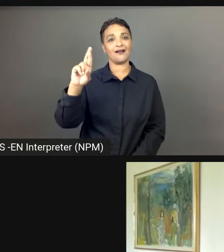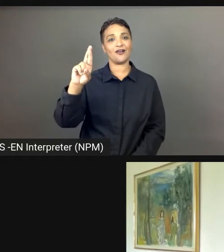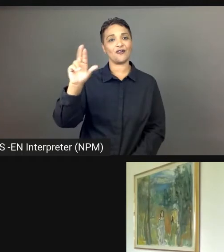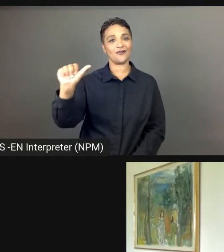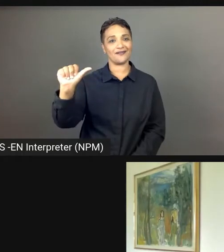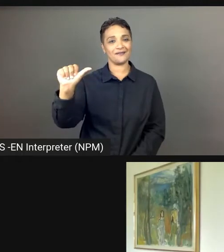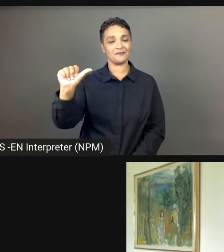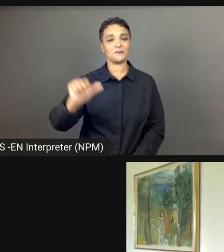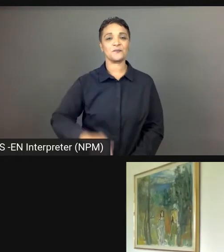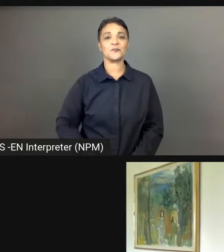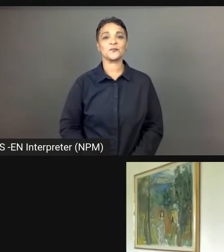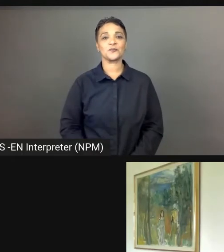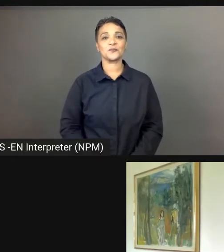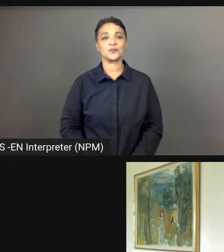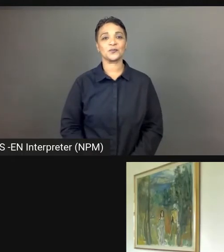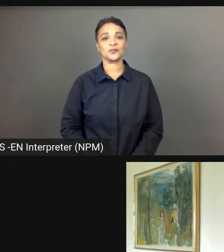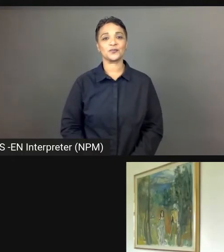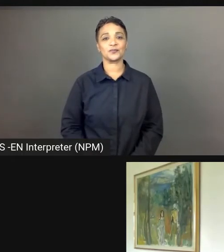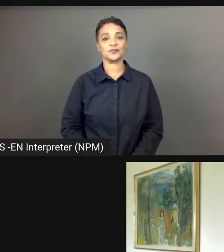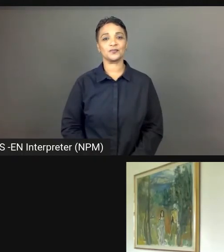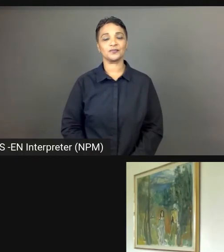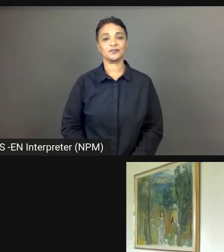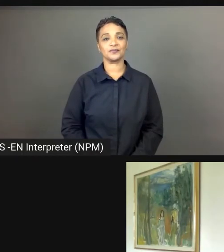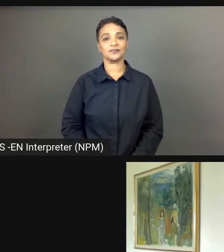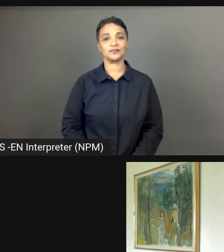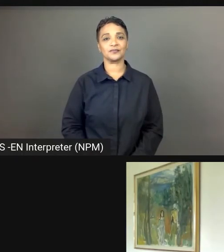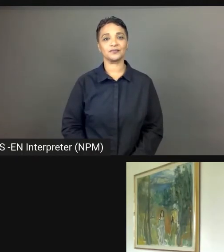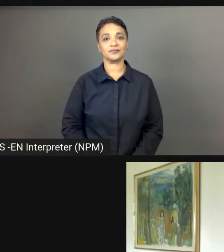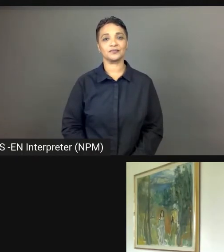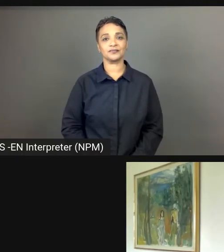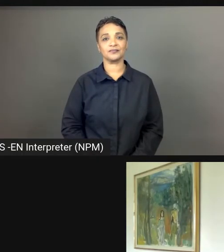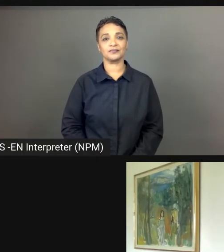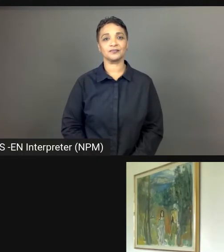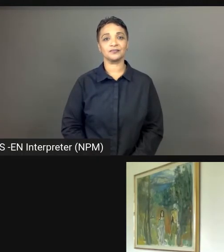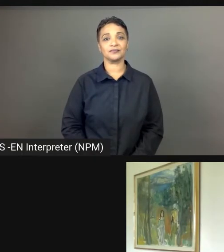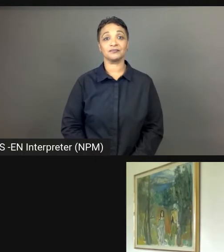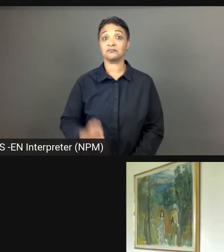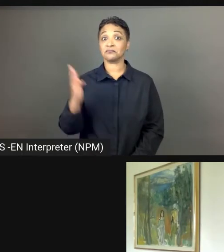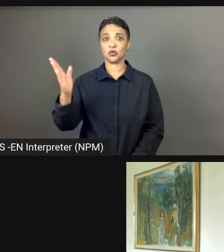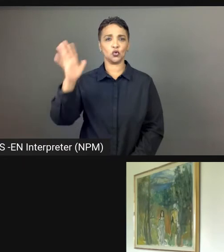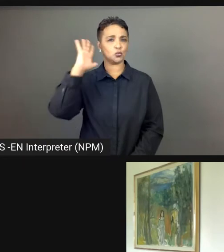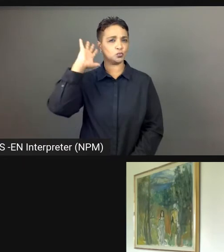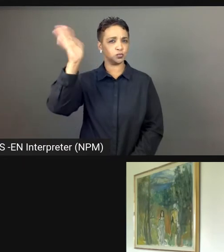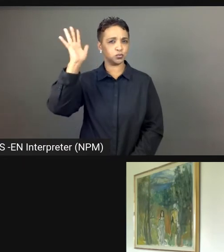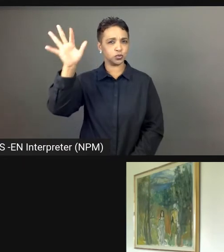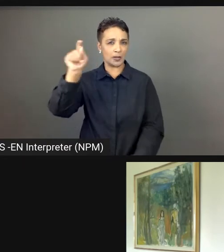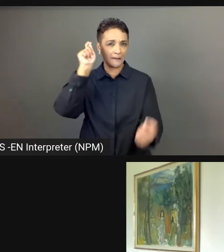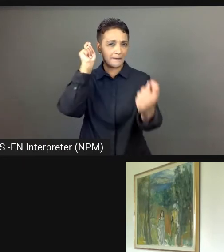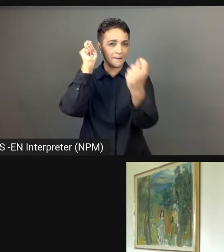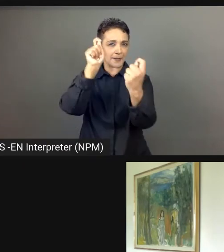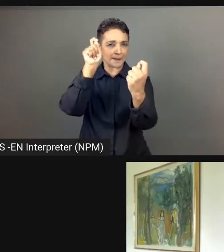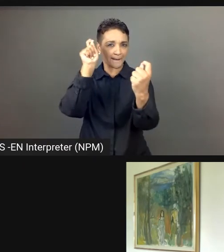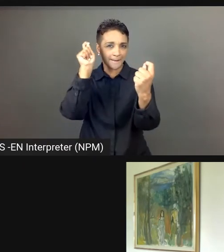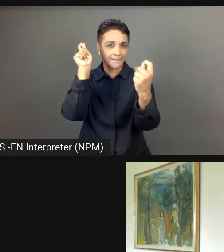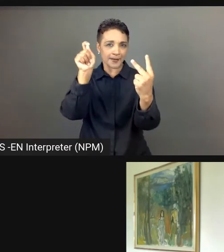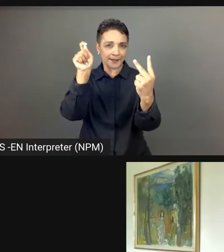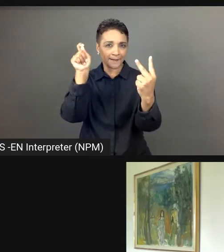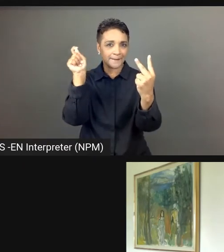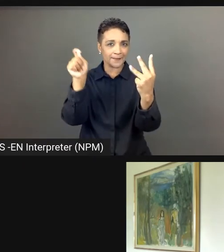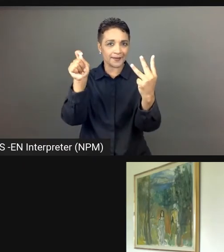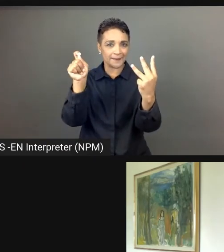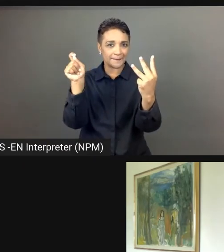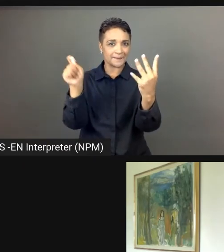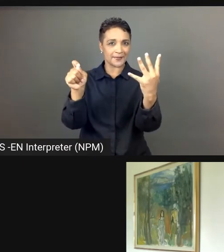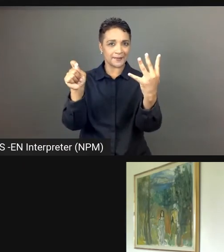You have been very succinct in the what we can take from